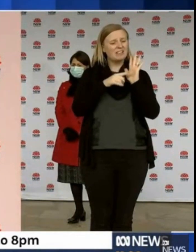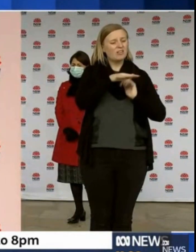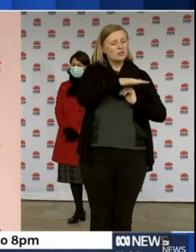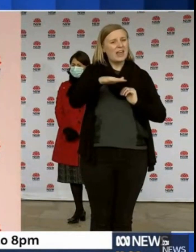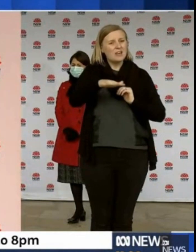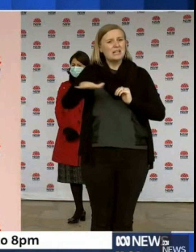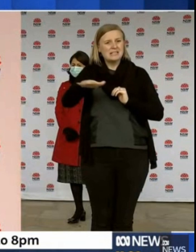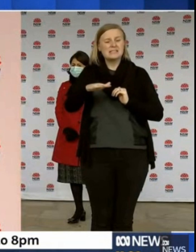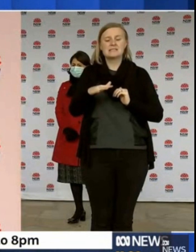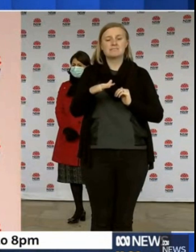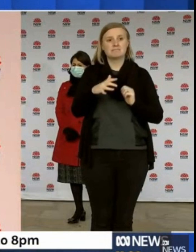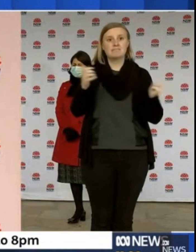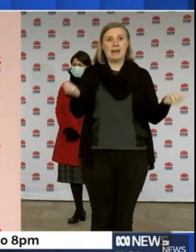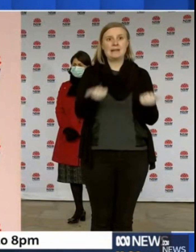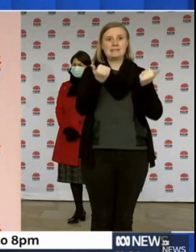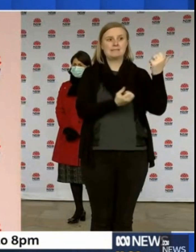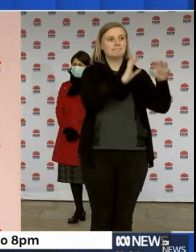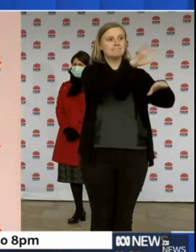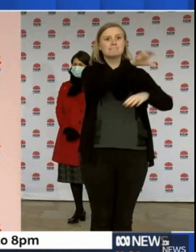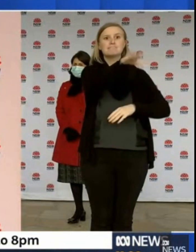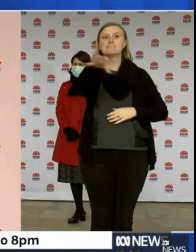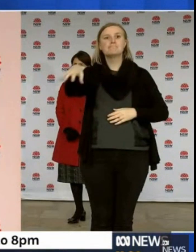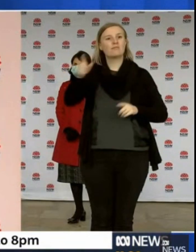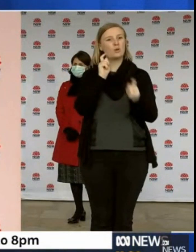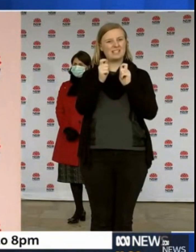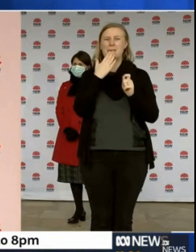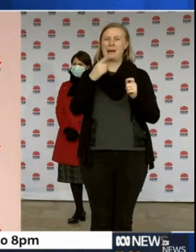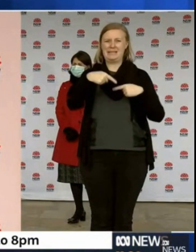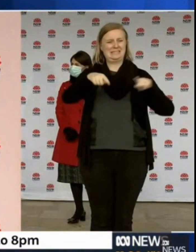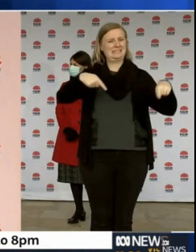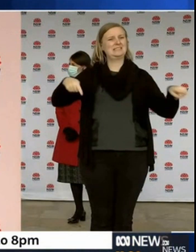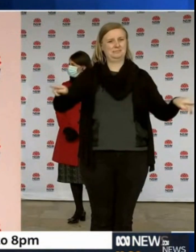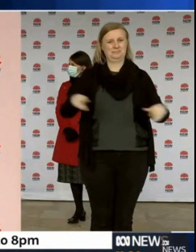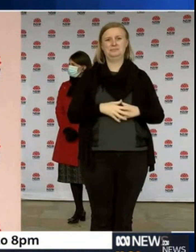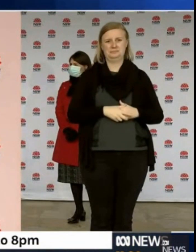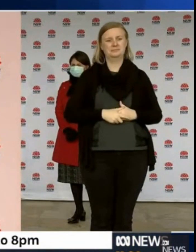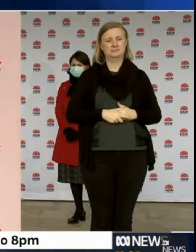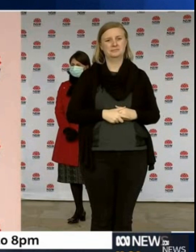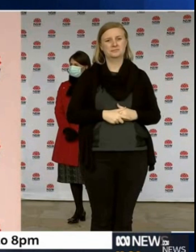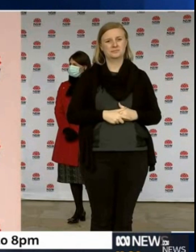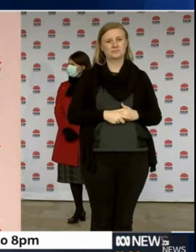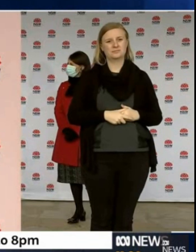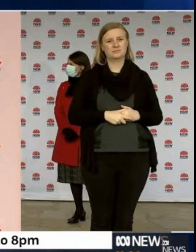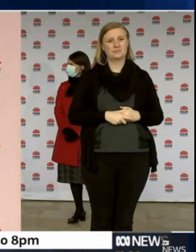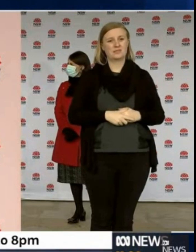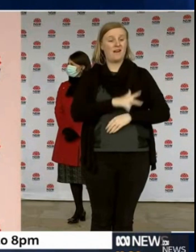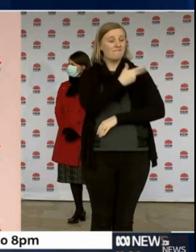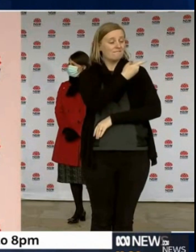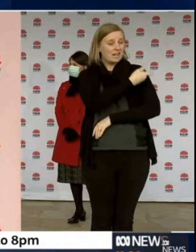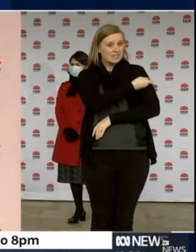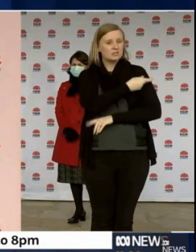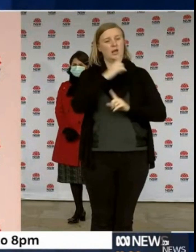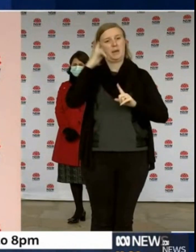areas, and please come out for testing. I think it's also important that we note that getting